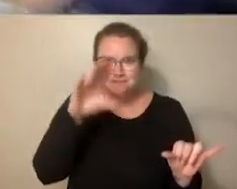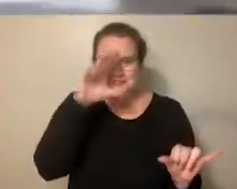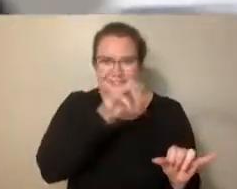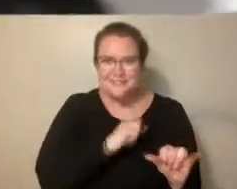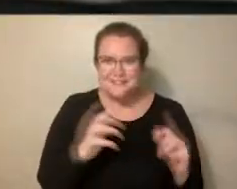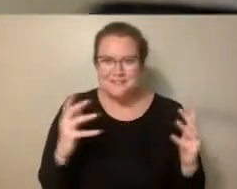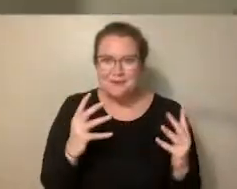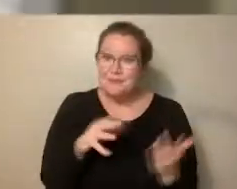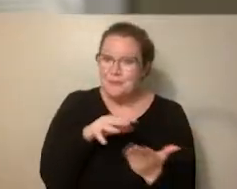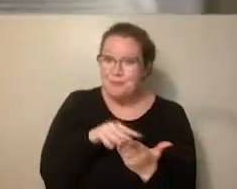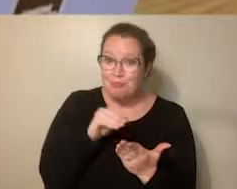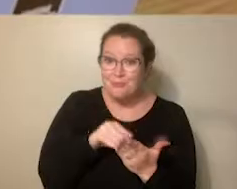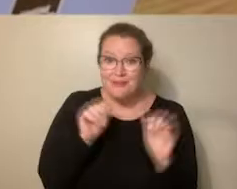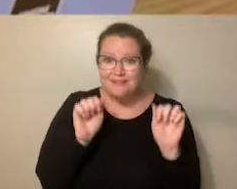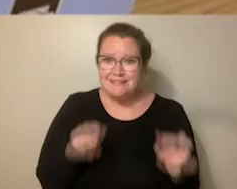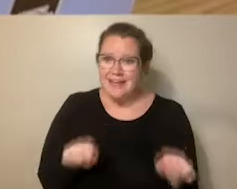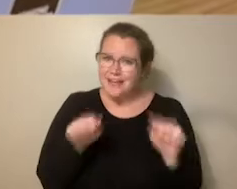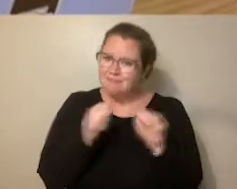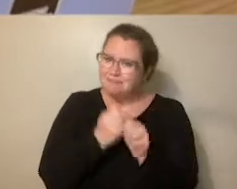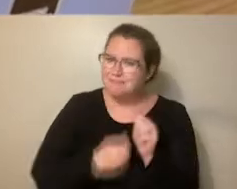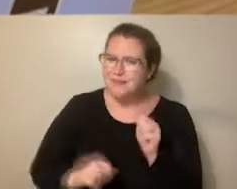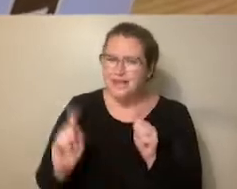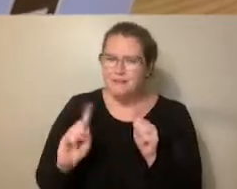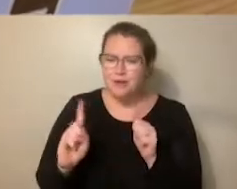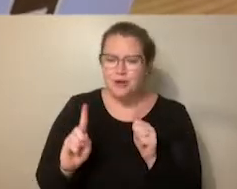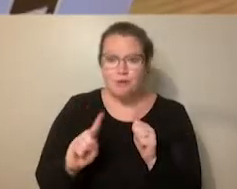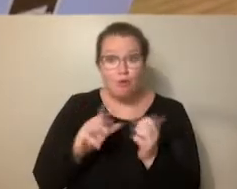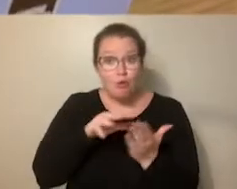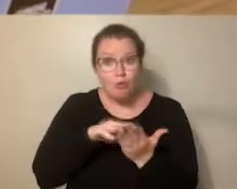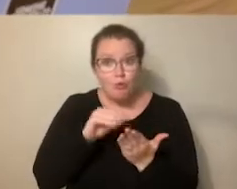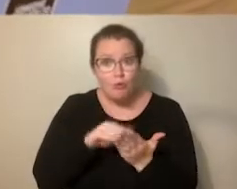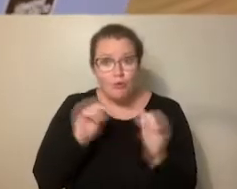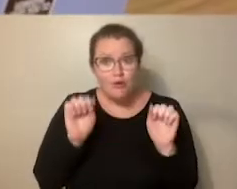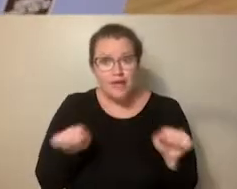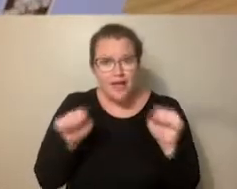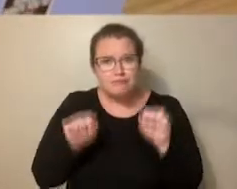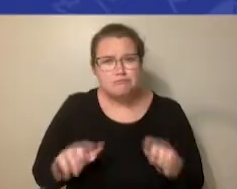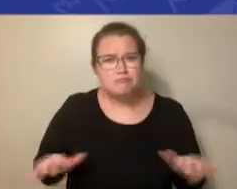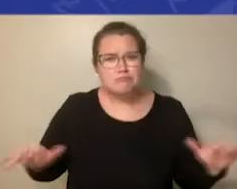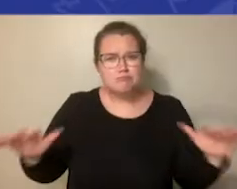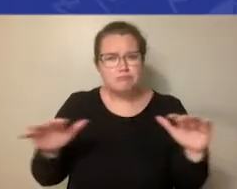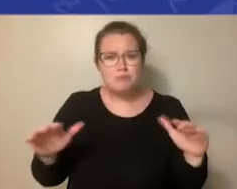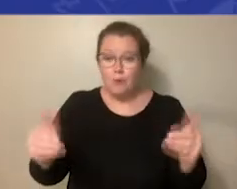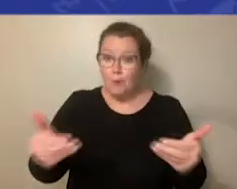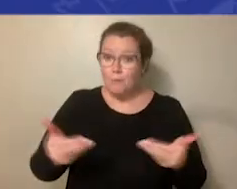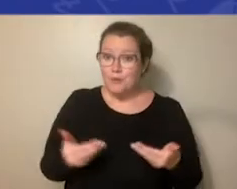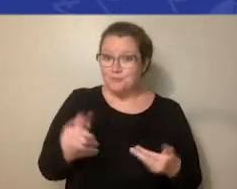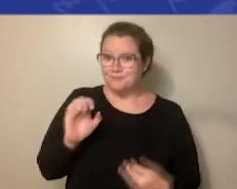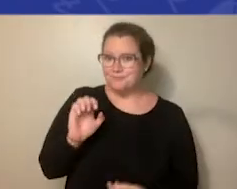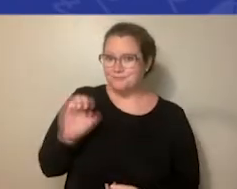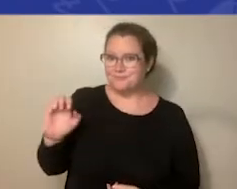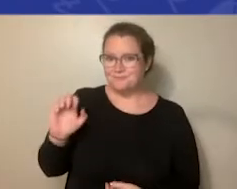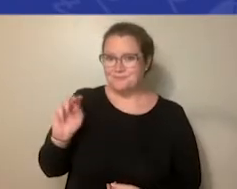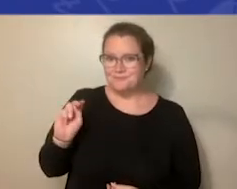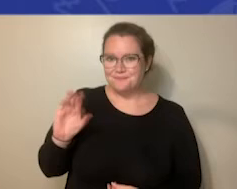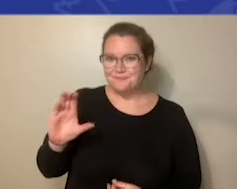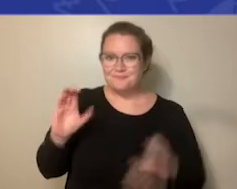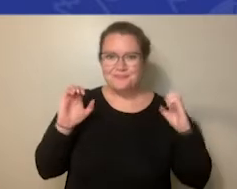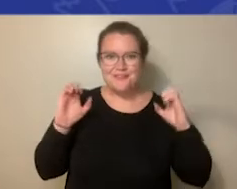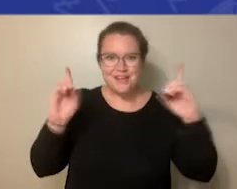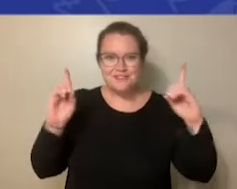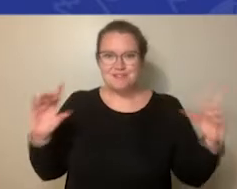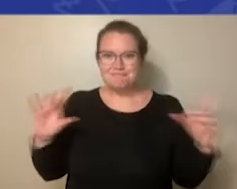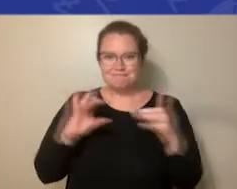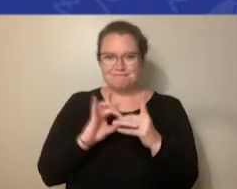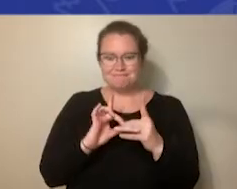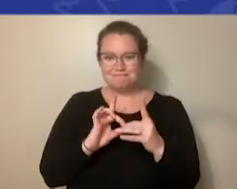can happen anywhere. In fact, learning can happen everywhere. Welcome to Eastern Carolina Education Connection,